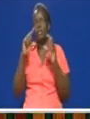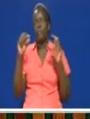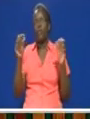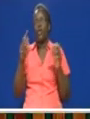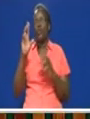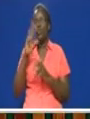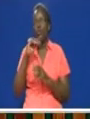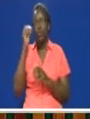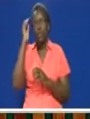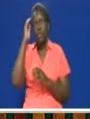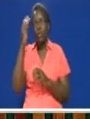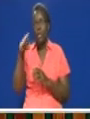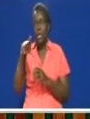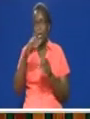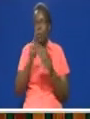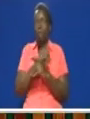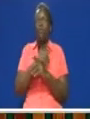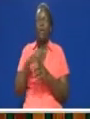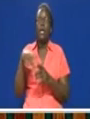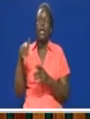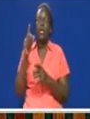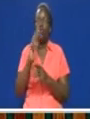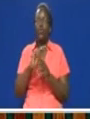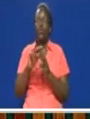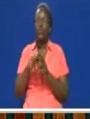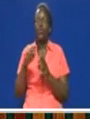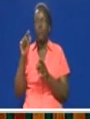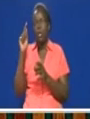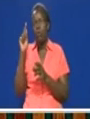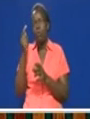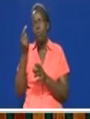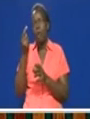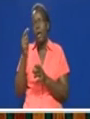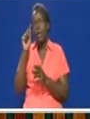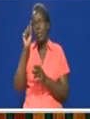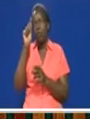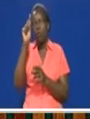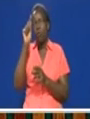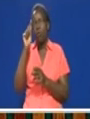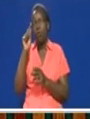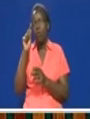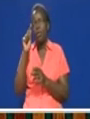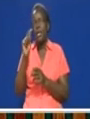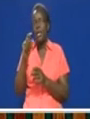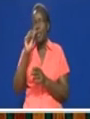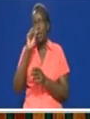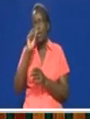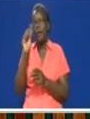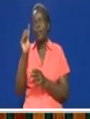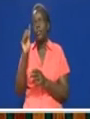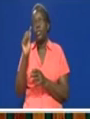the various uses of the comma, the apostrophe, the colon and semicolon, the dashes,